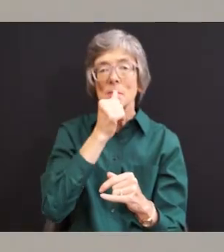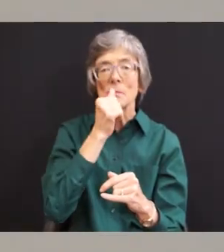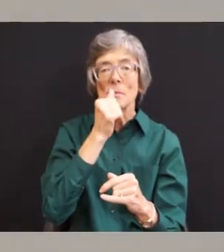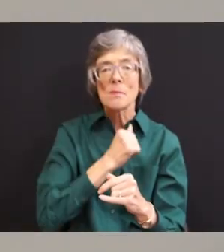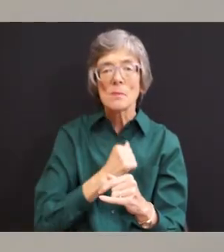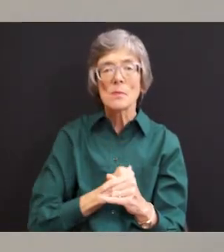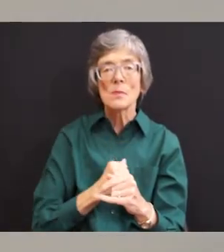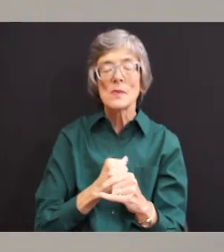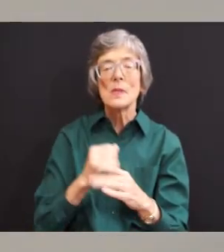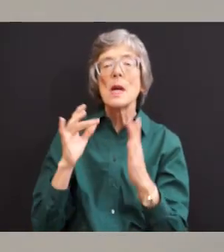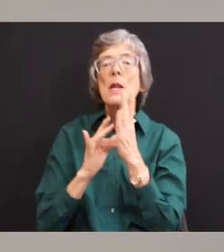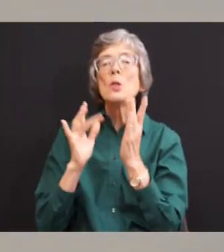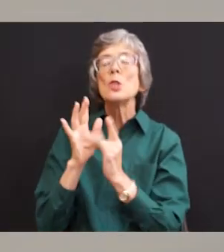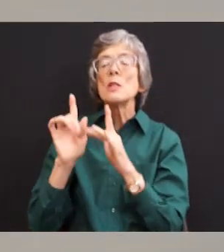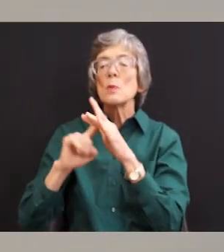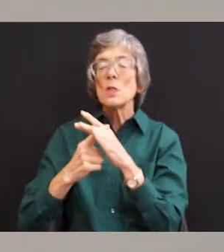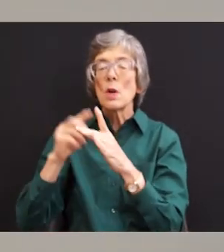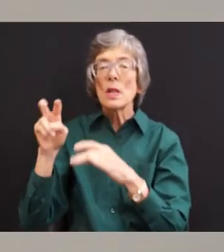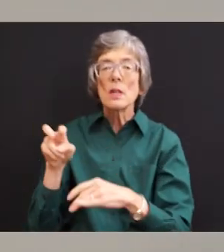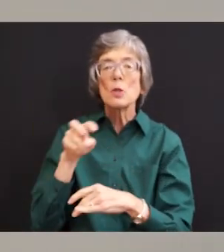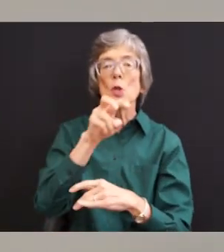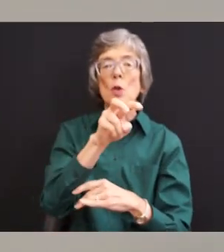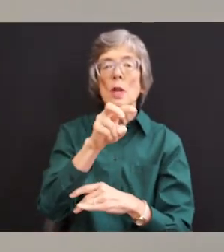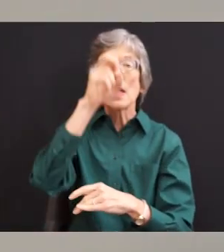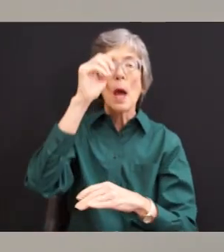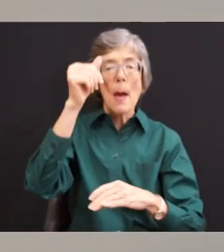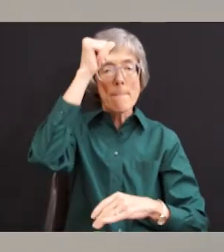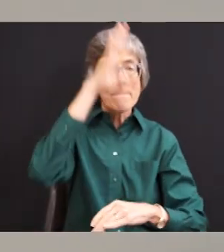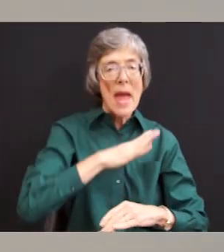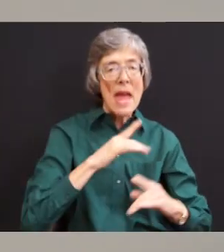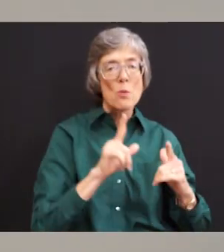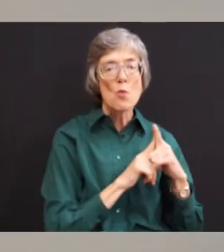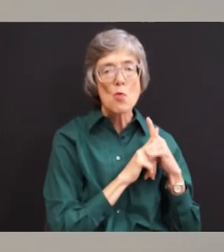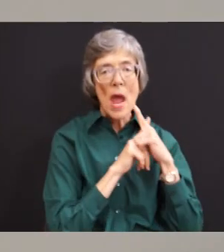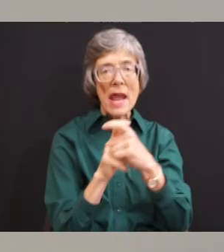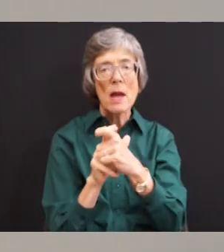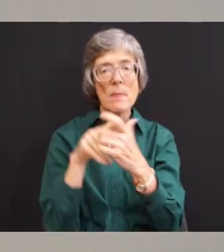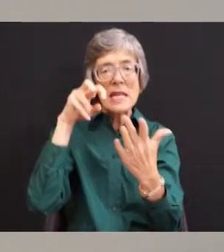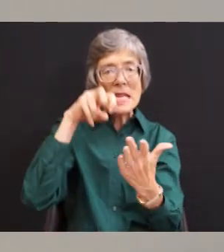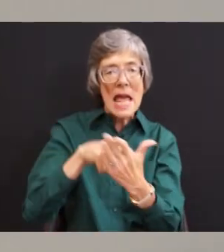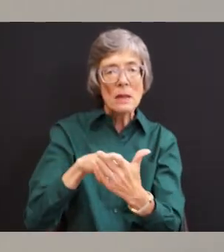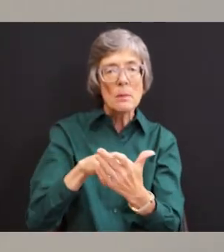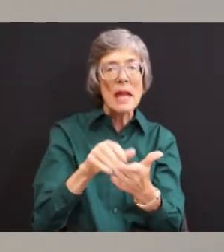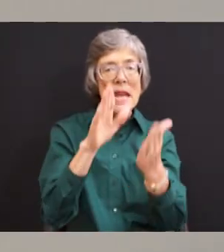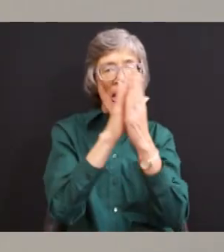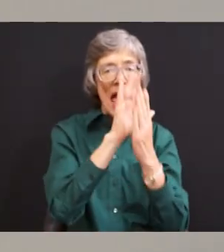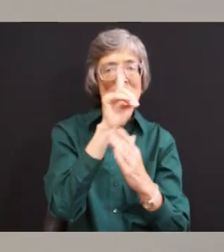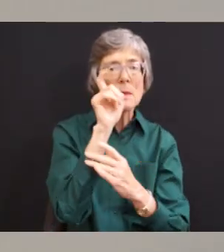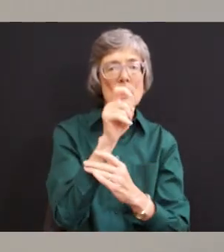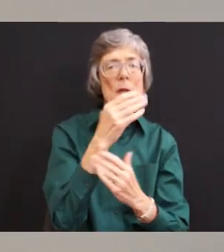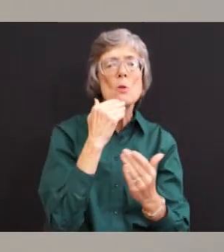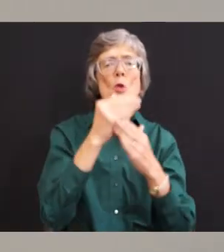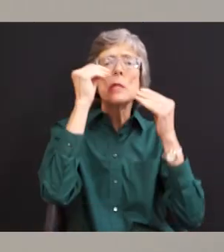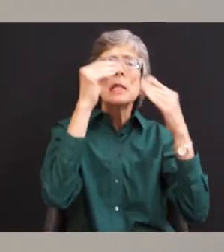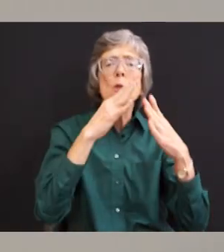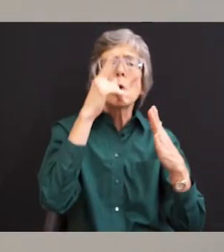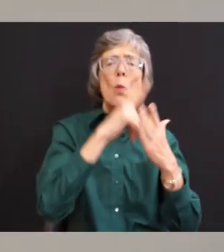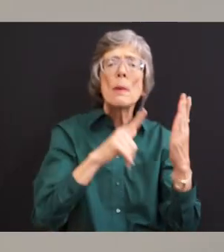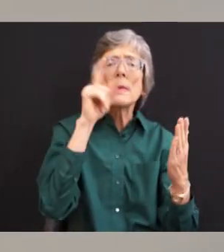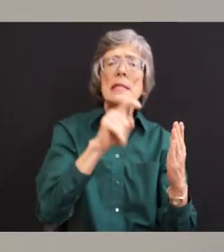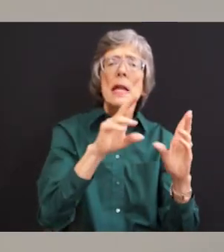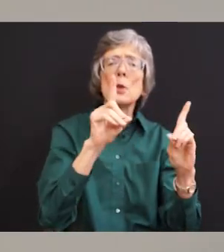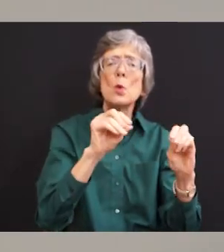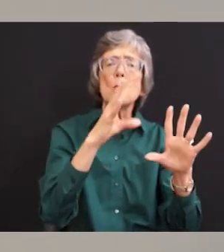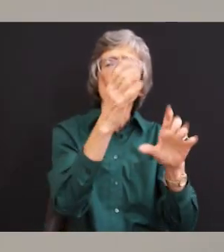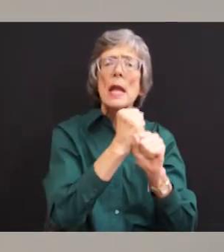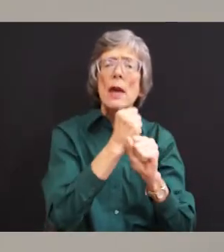As Jesus was setting out on a journey, a man ran up, knelt down before him, and asked him, "Good teacher, what must I do to inherit